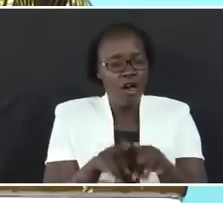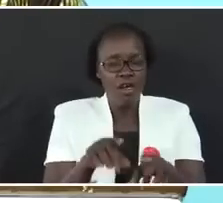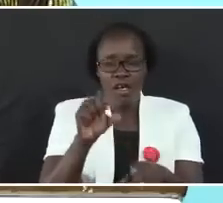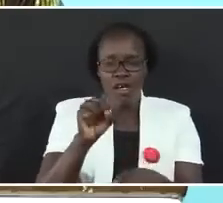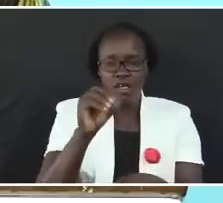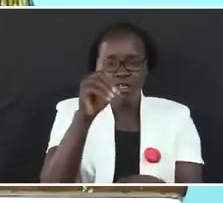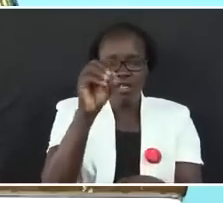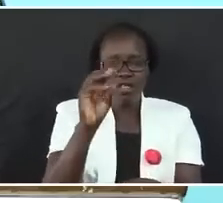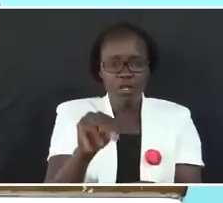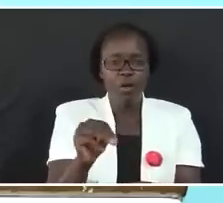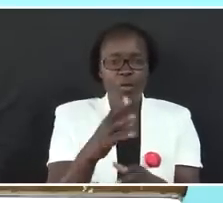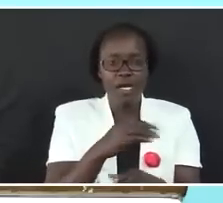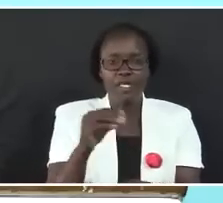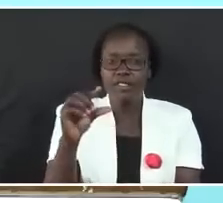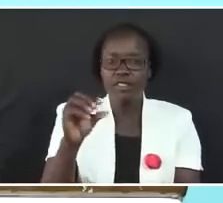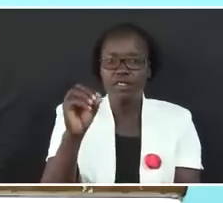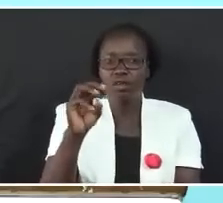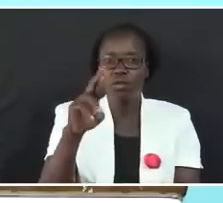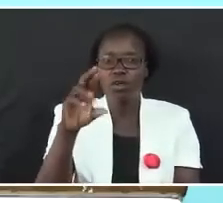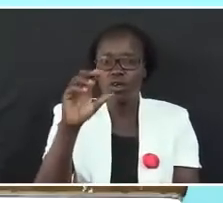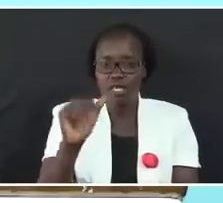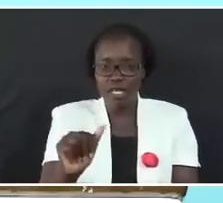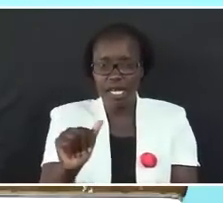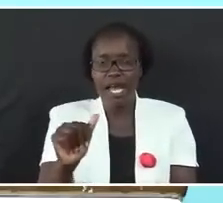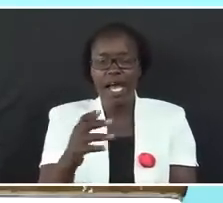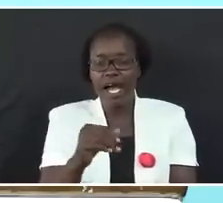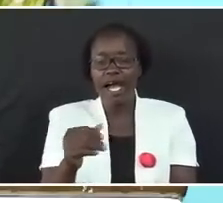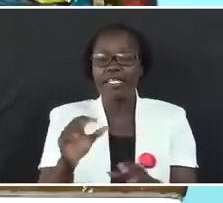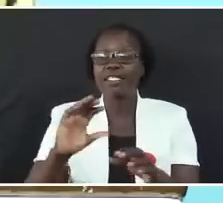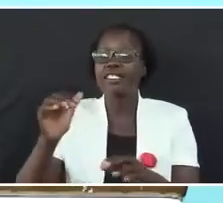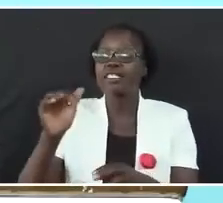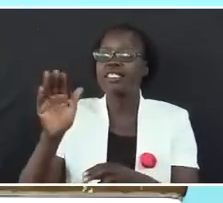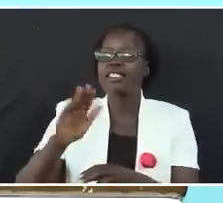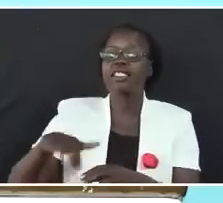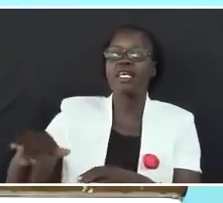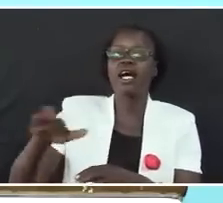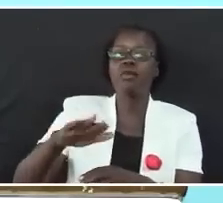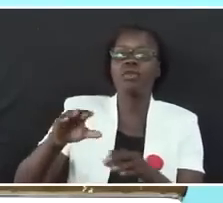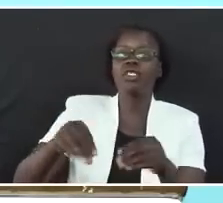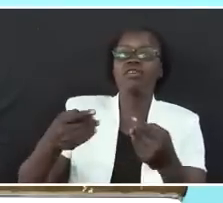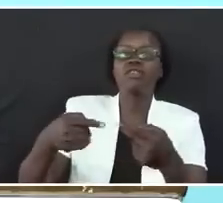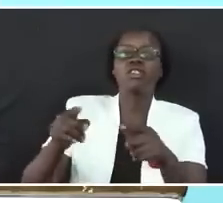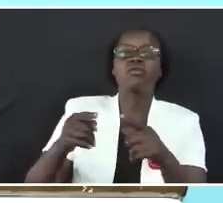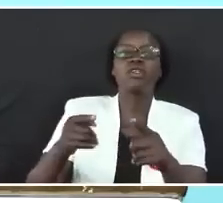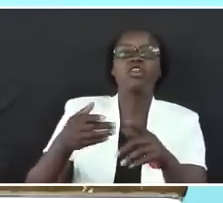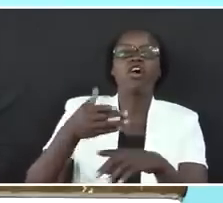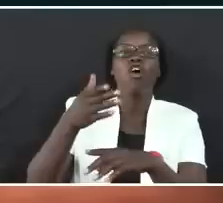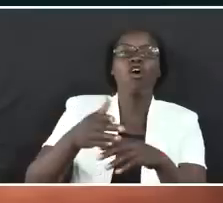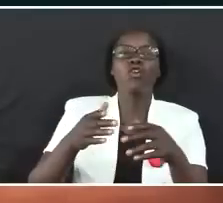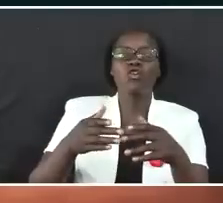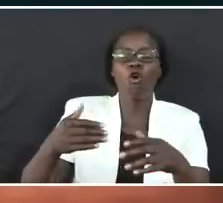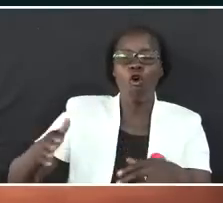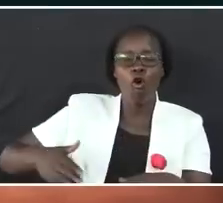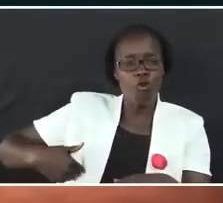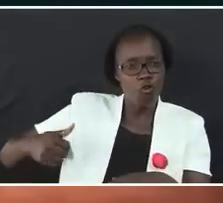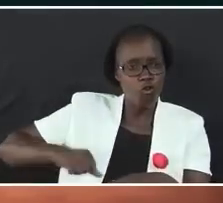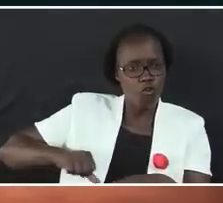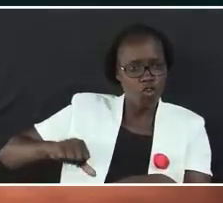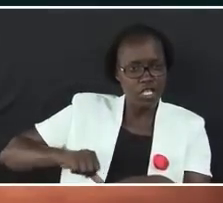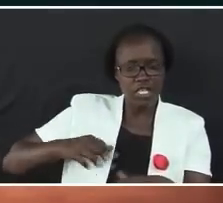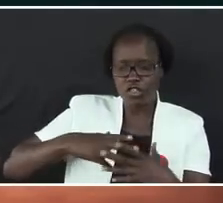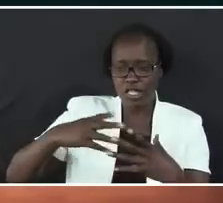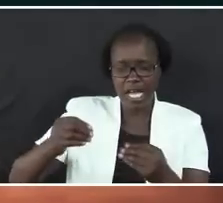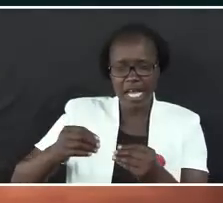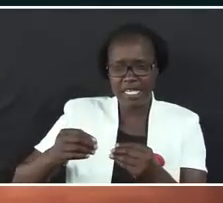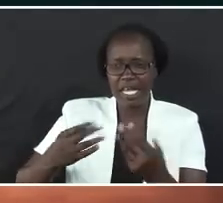and Gomorrah and the cities about them in like manner, giving themselves over to fornication and going after